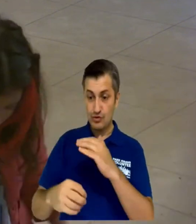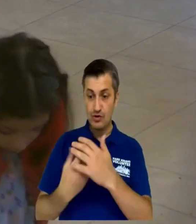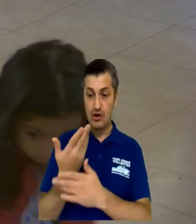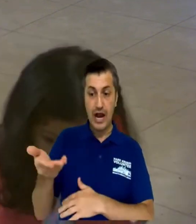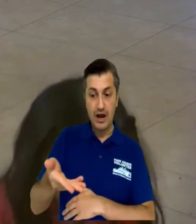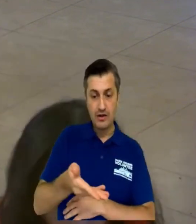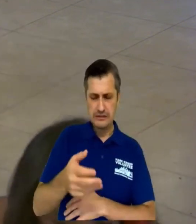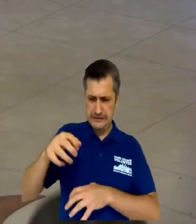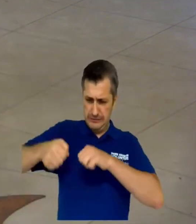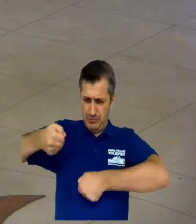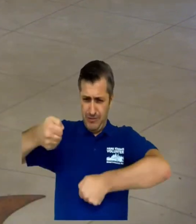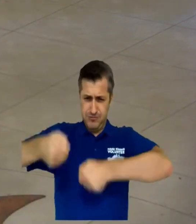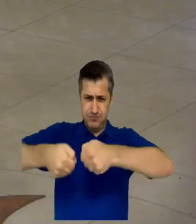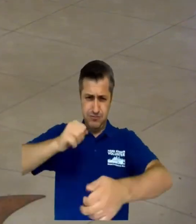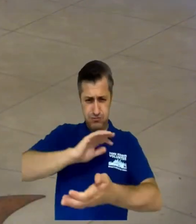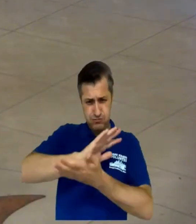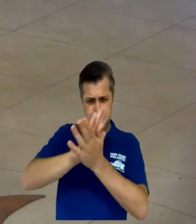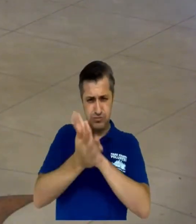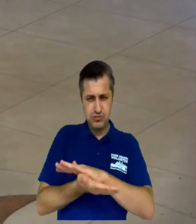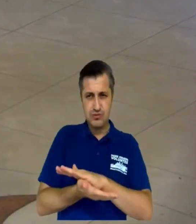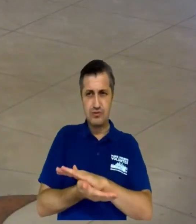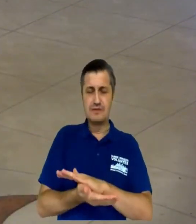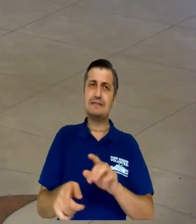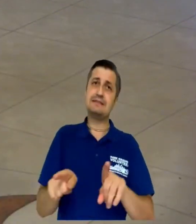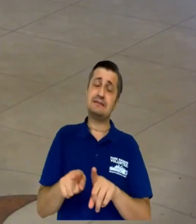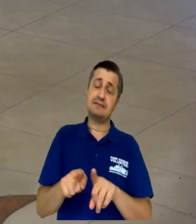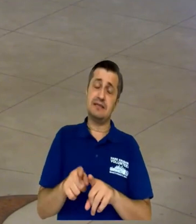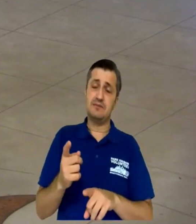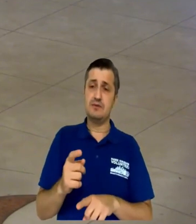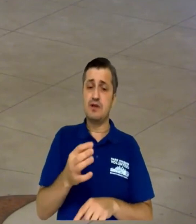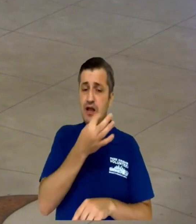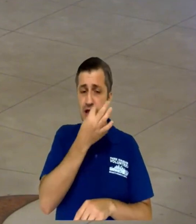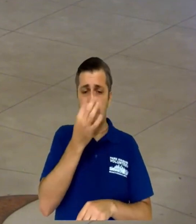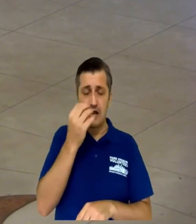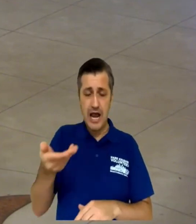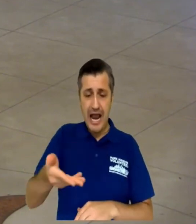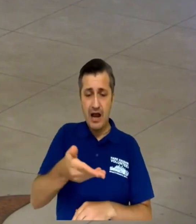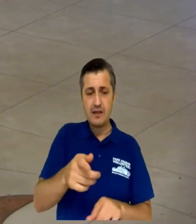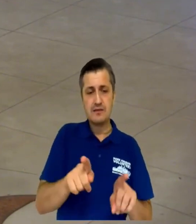basically stop our Bhakti Lata bead from going any taller.